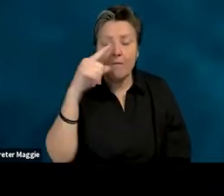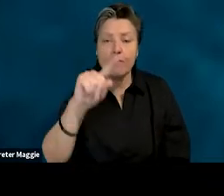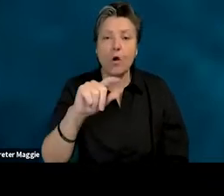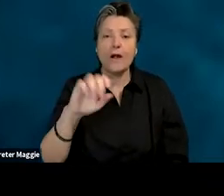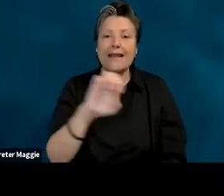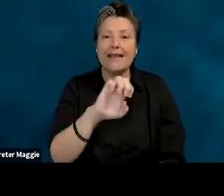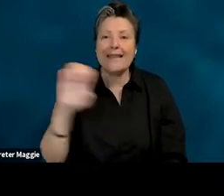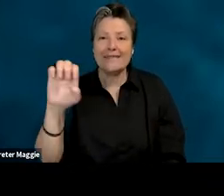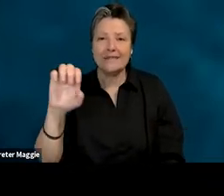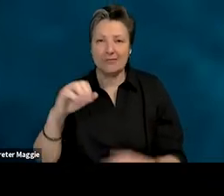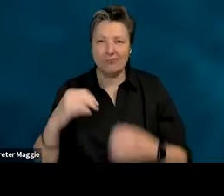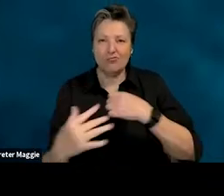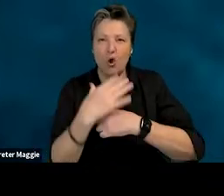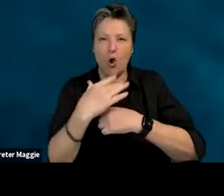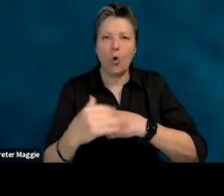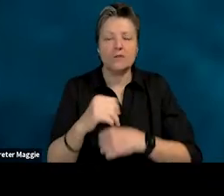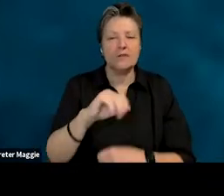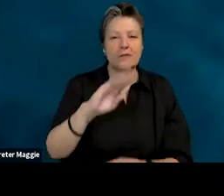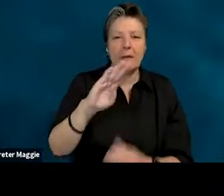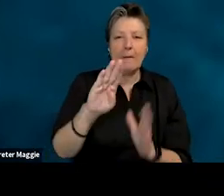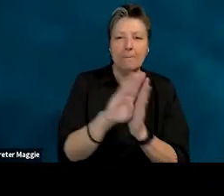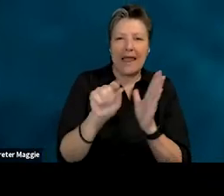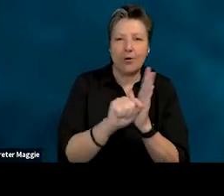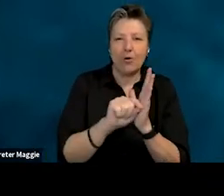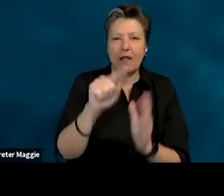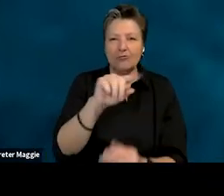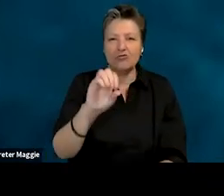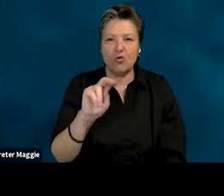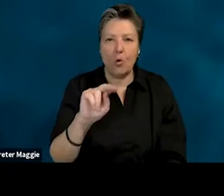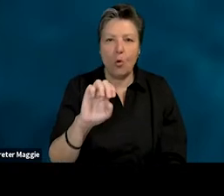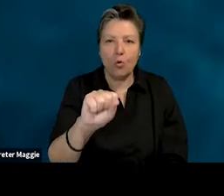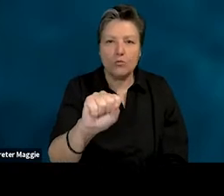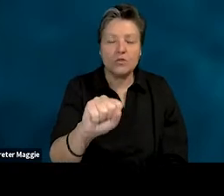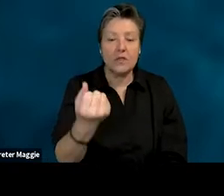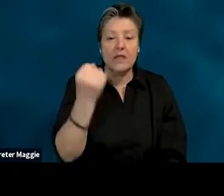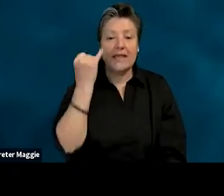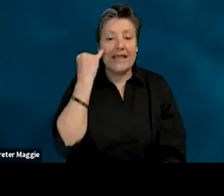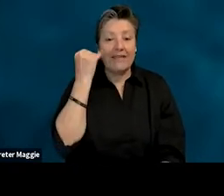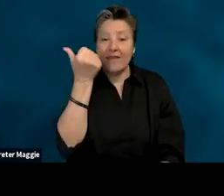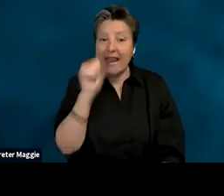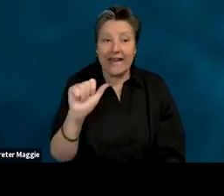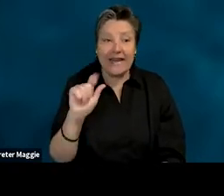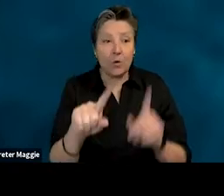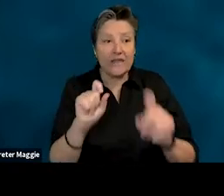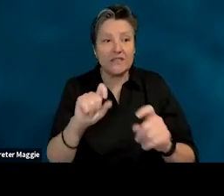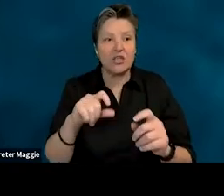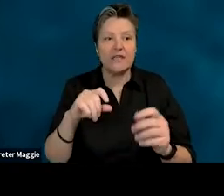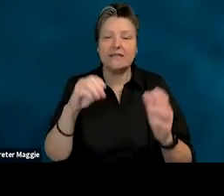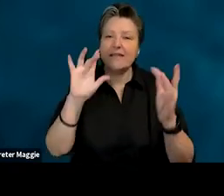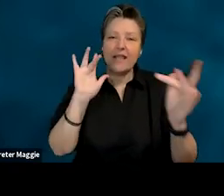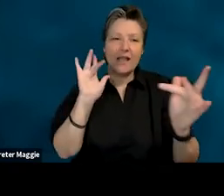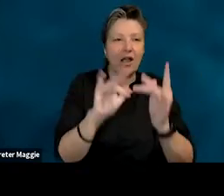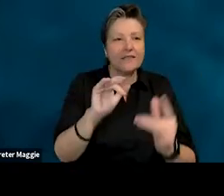working as a background actor under the Codified Basic or Television Agreement, you can definitely reach out to the Background Actors Department at